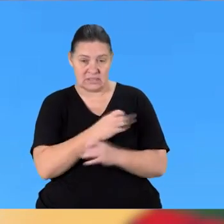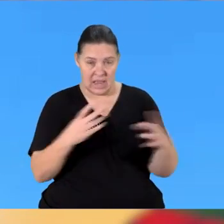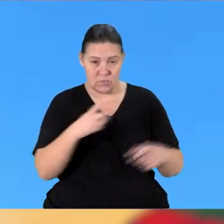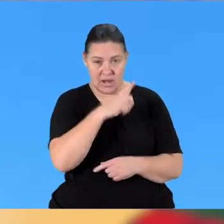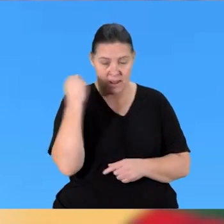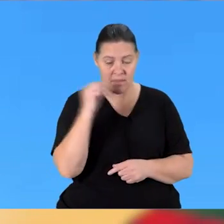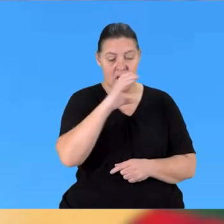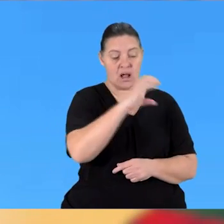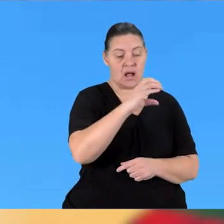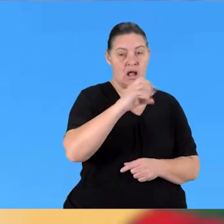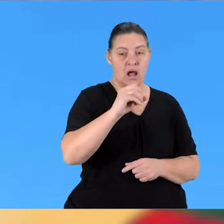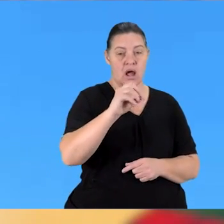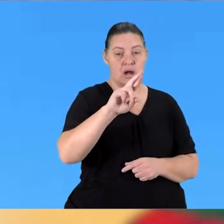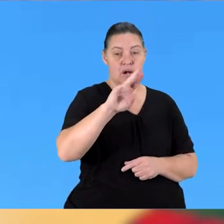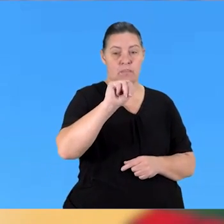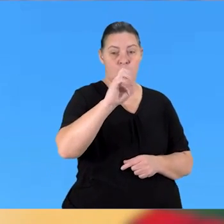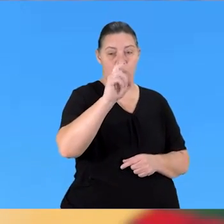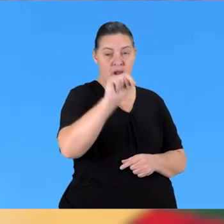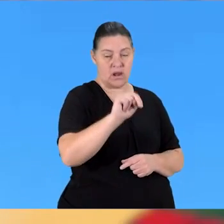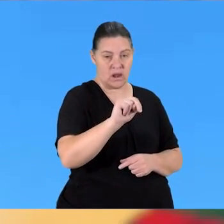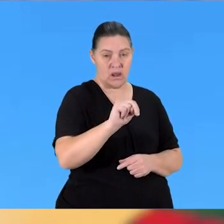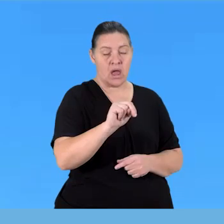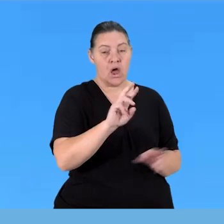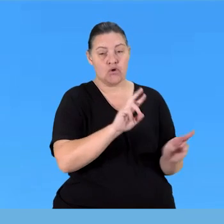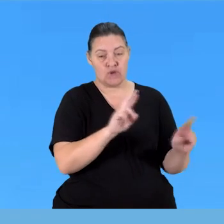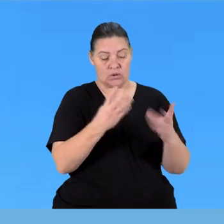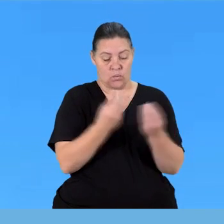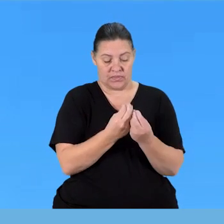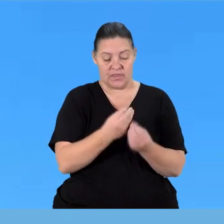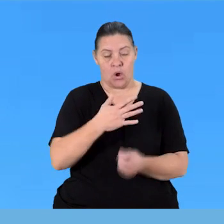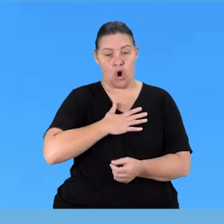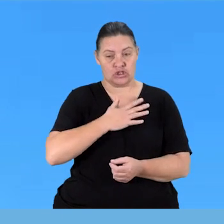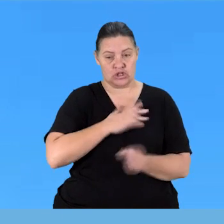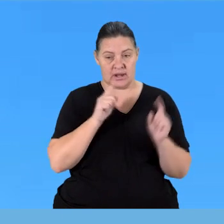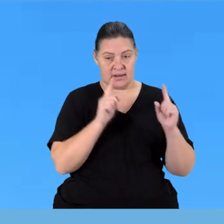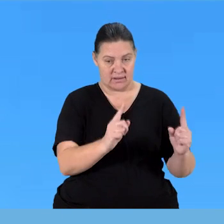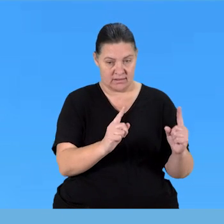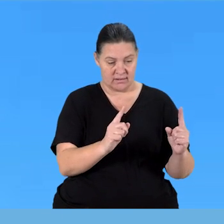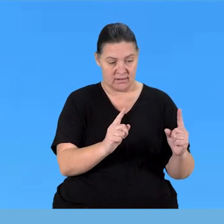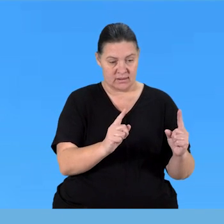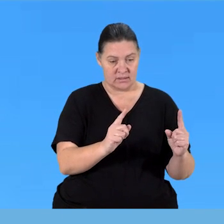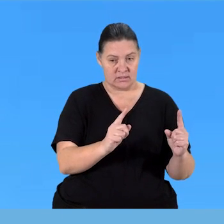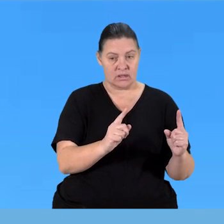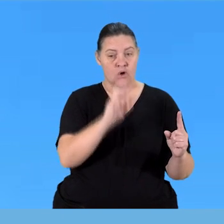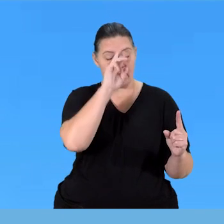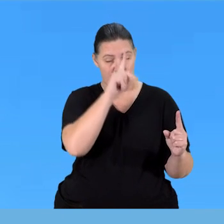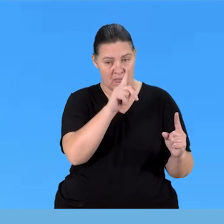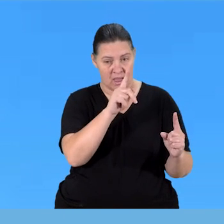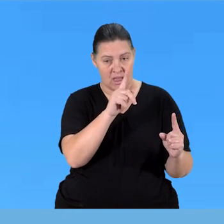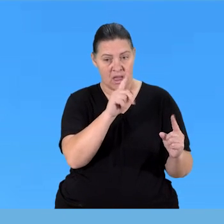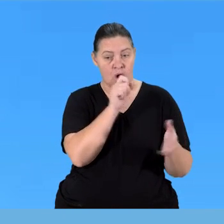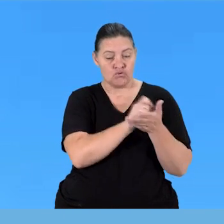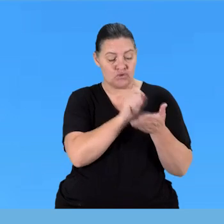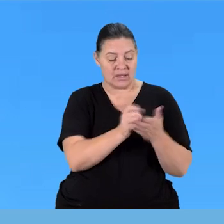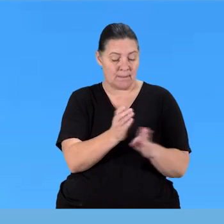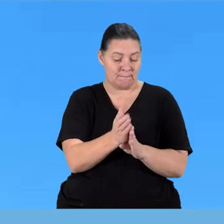So we start with the name carbon. That is going to react with oxygen. Now the modeling atoms of those reactants, remember, if